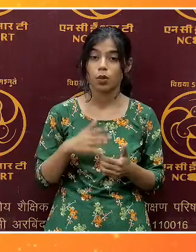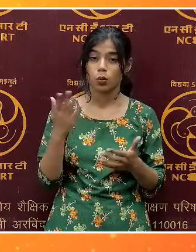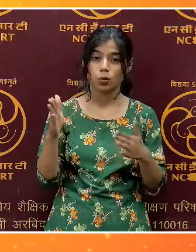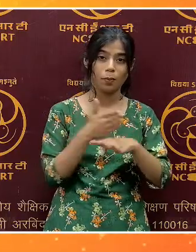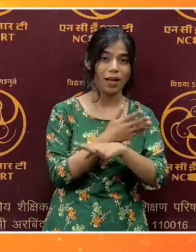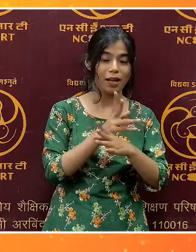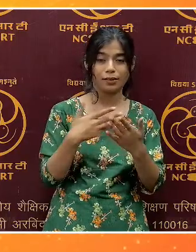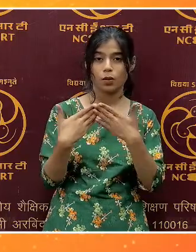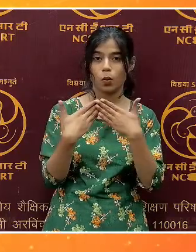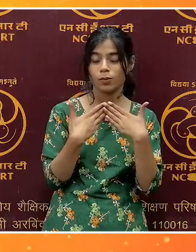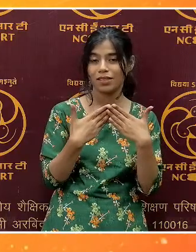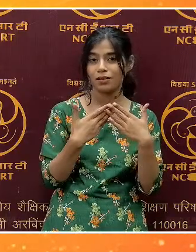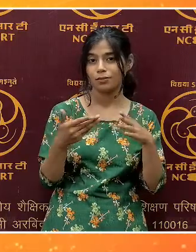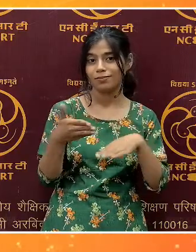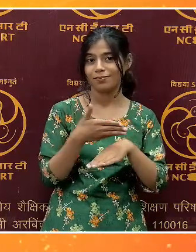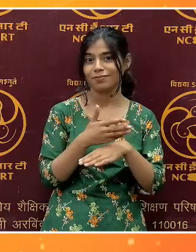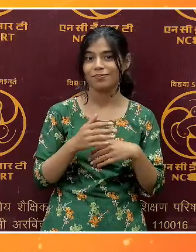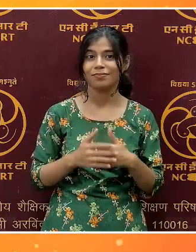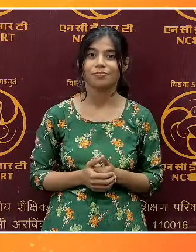so far.